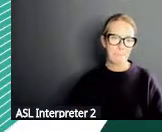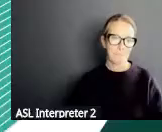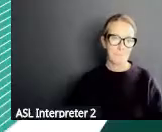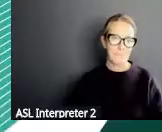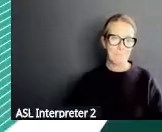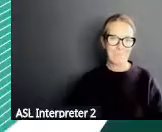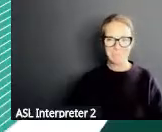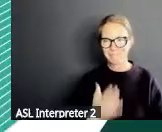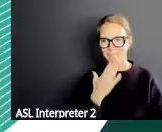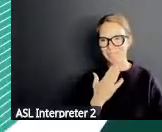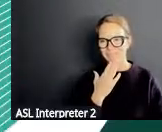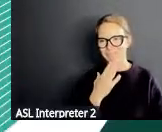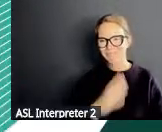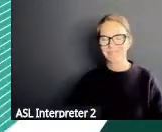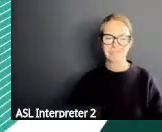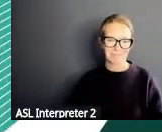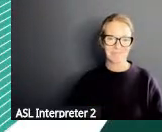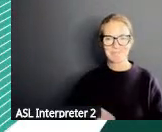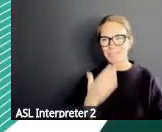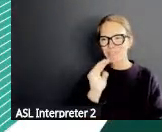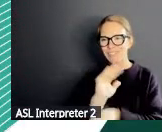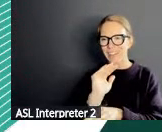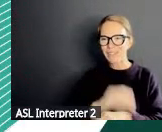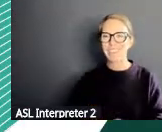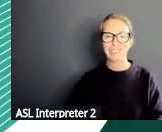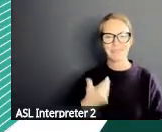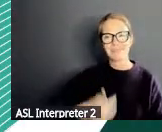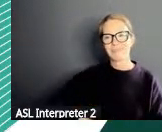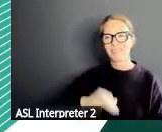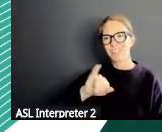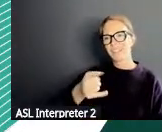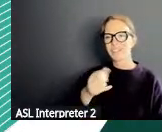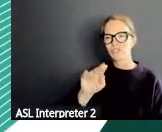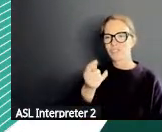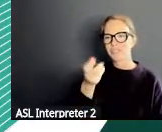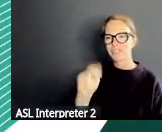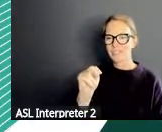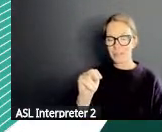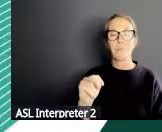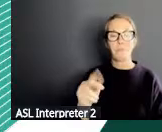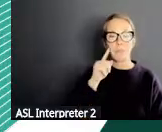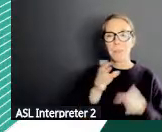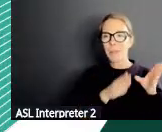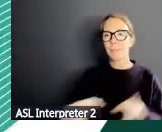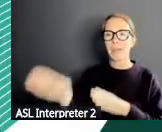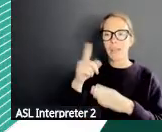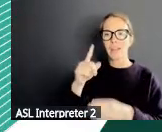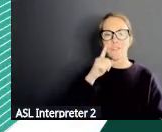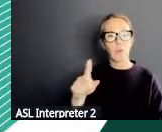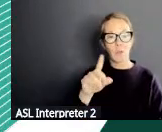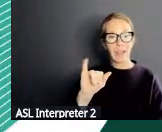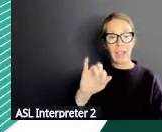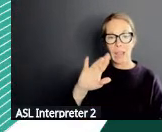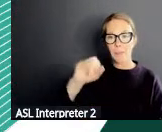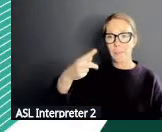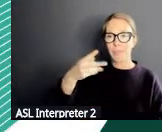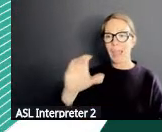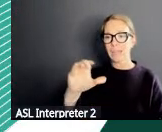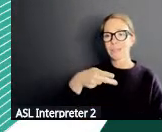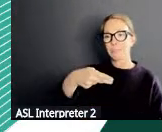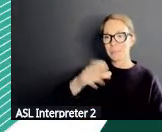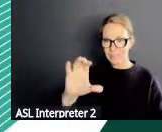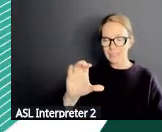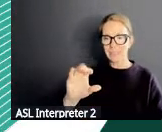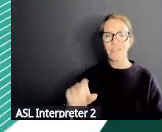Thanks, Evren. Good afternoon. My name is Justin Jarbo, and I'm a planner with Air Platnik PC. Also with me today